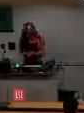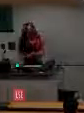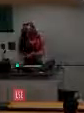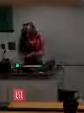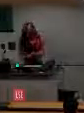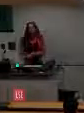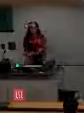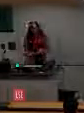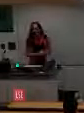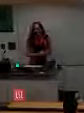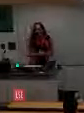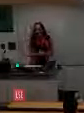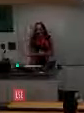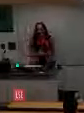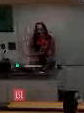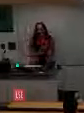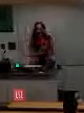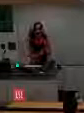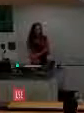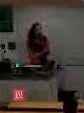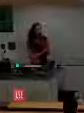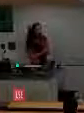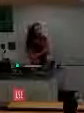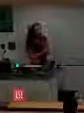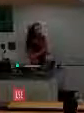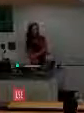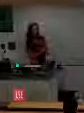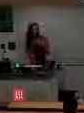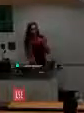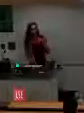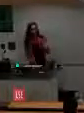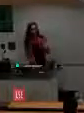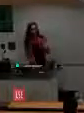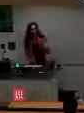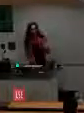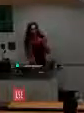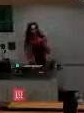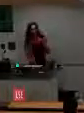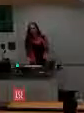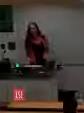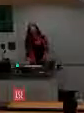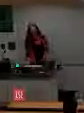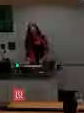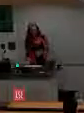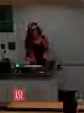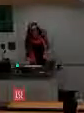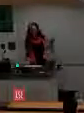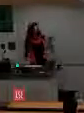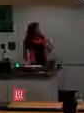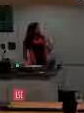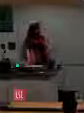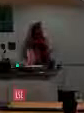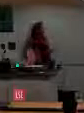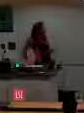better off, who tend to have good links with the people who are in power, and therefore it's not such a surprise that they think